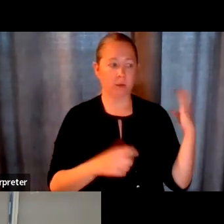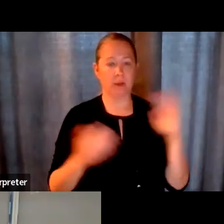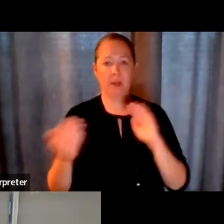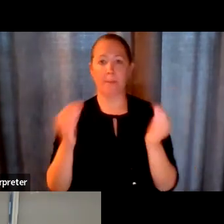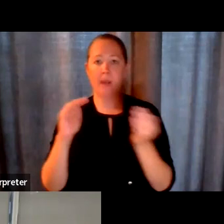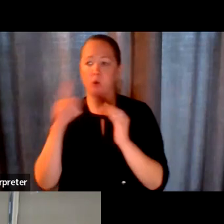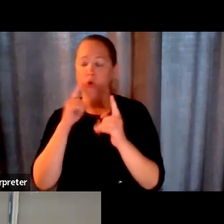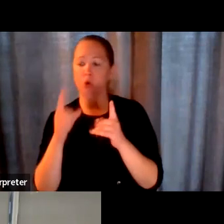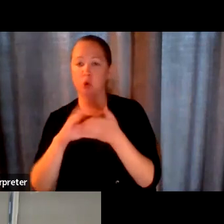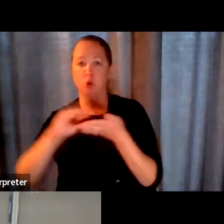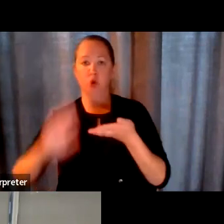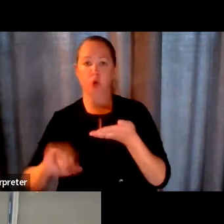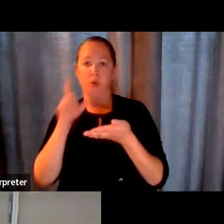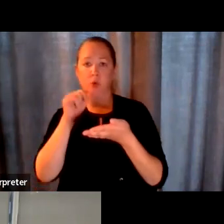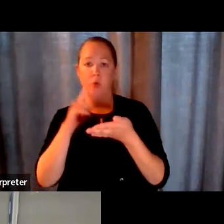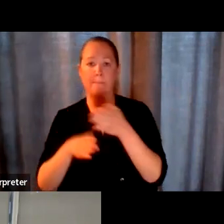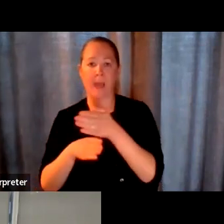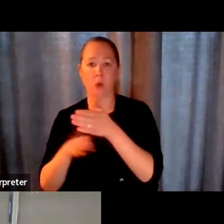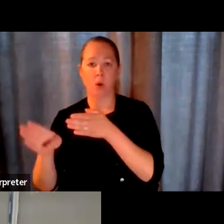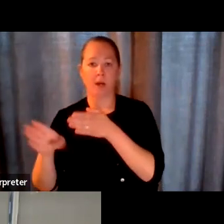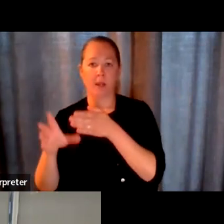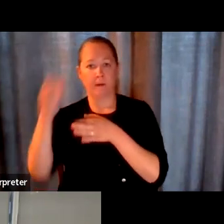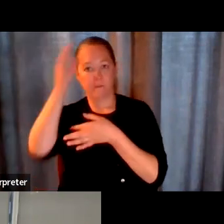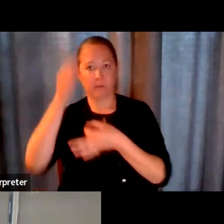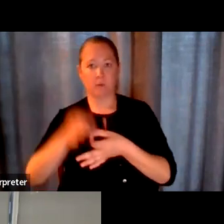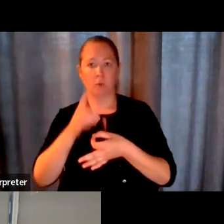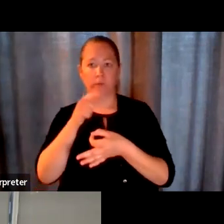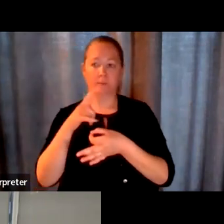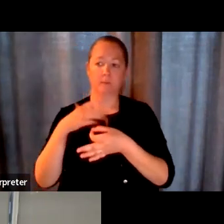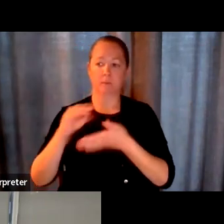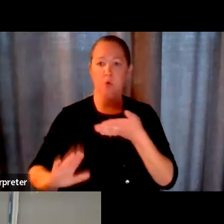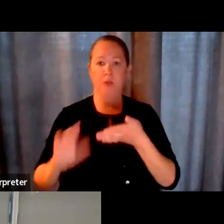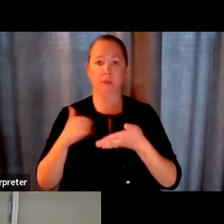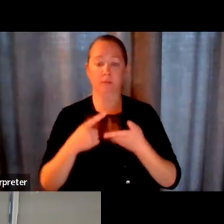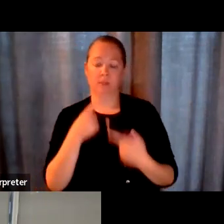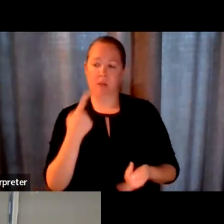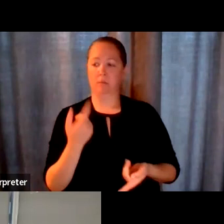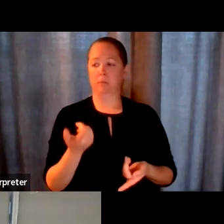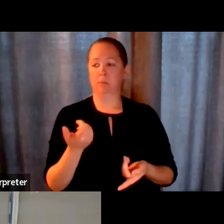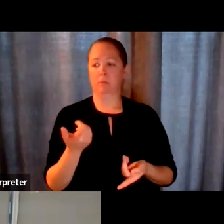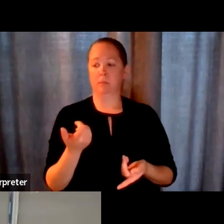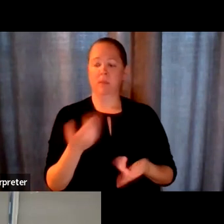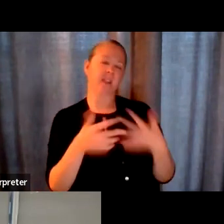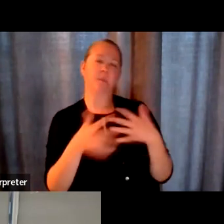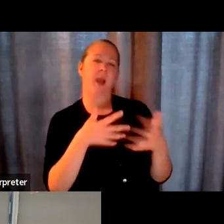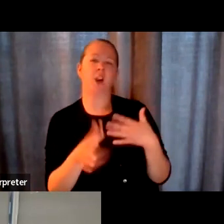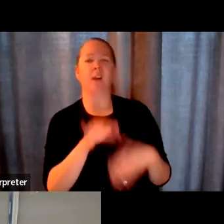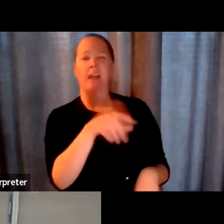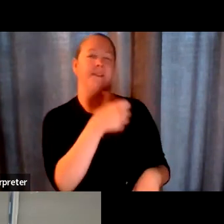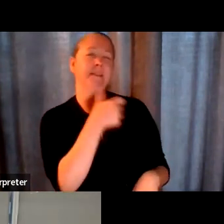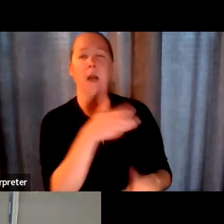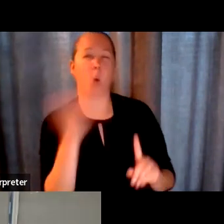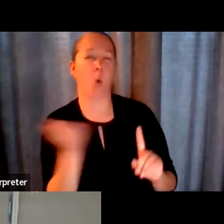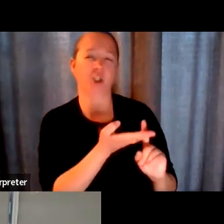faiths who were on his team, who felt pressure to pray and said, doesn't matter, that's not coercion. We saw it